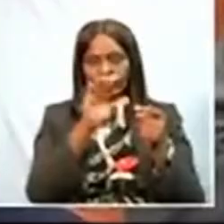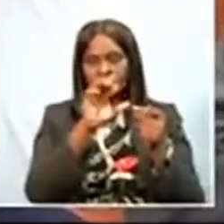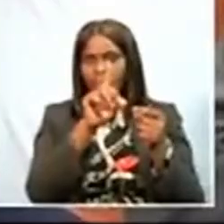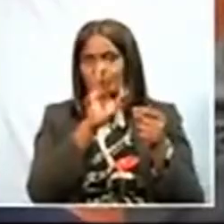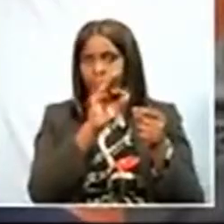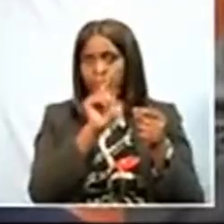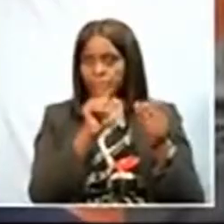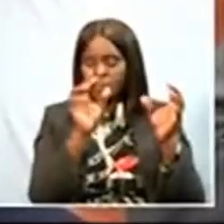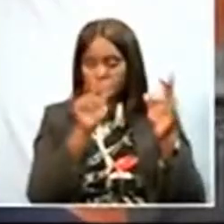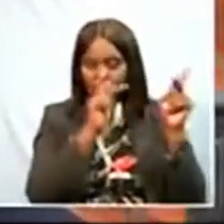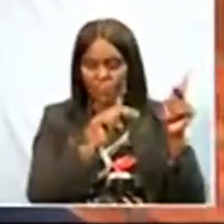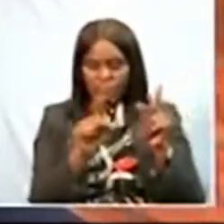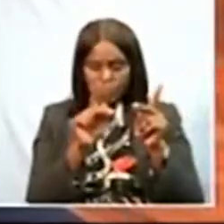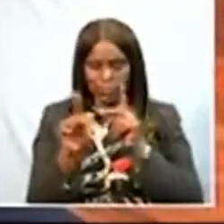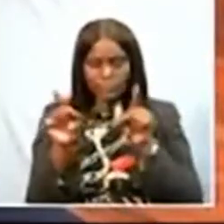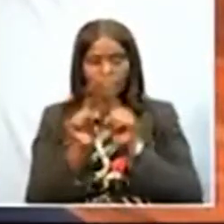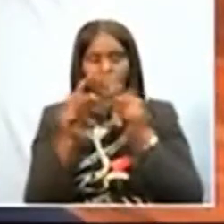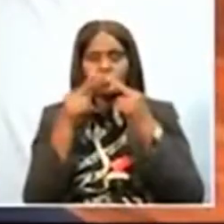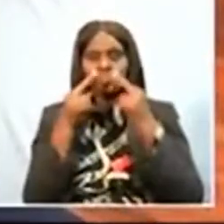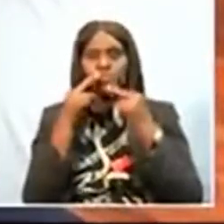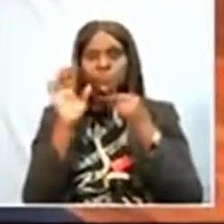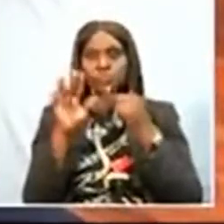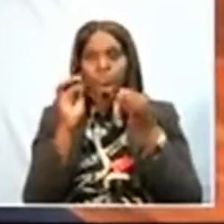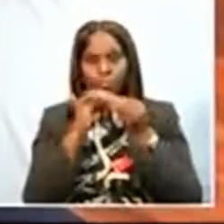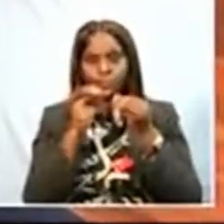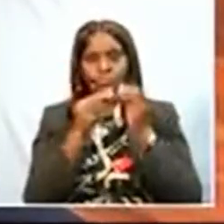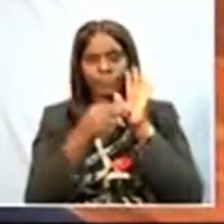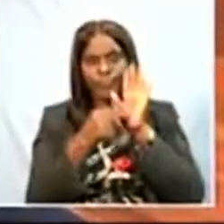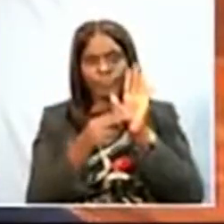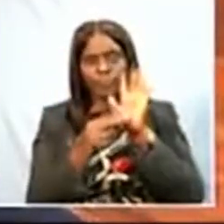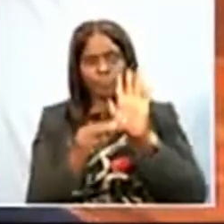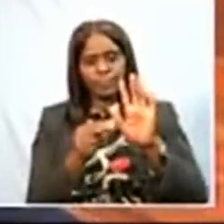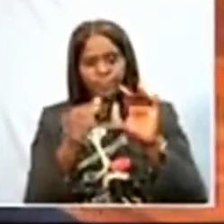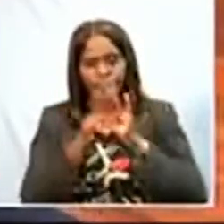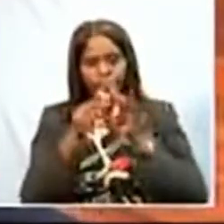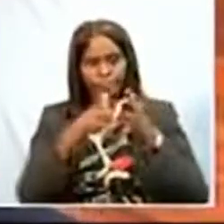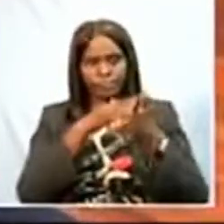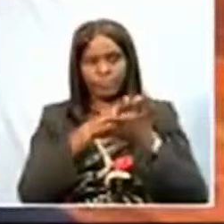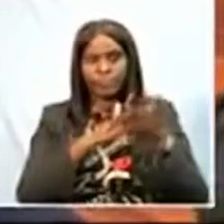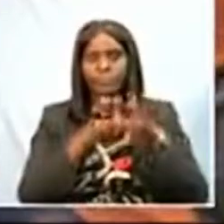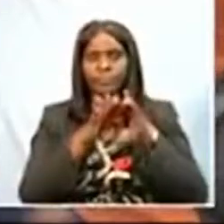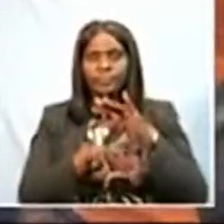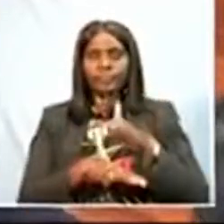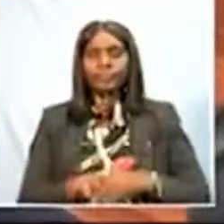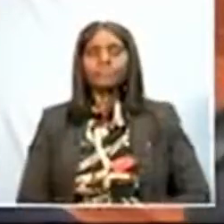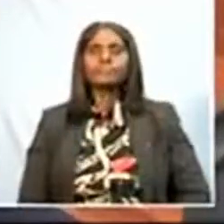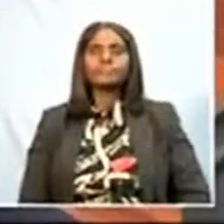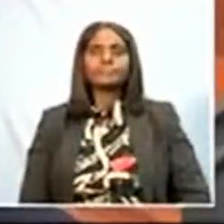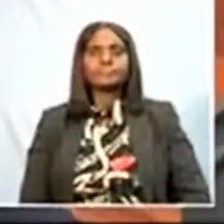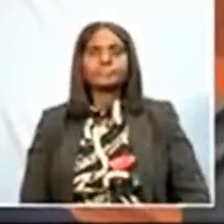grants. Performance and results are shown in the table below.